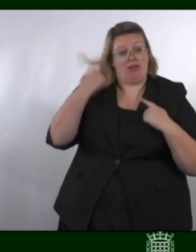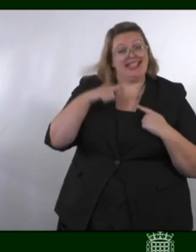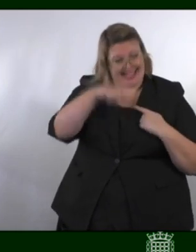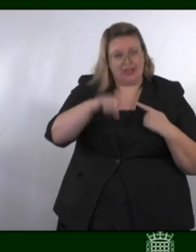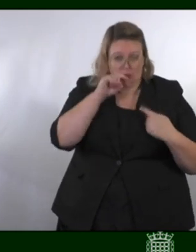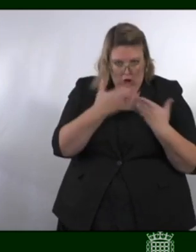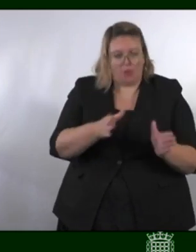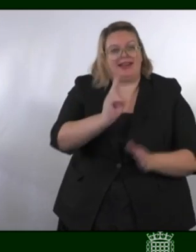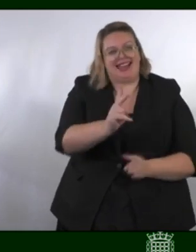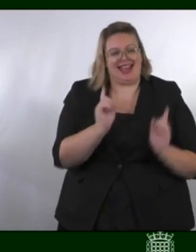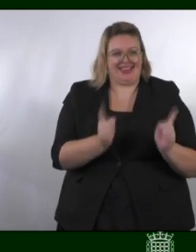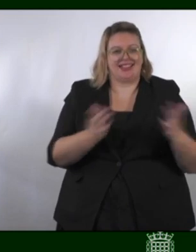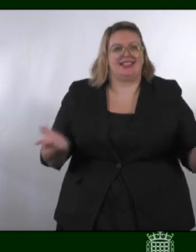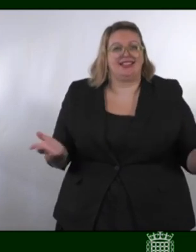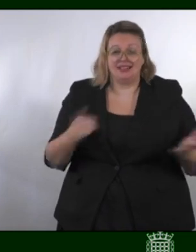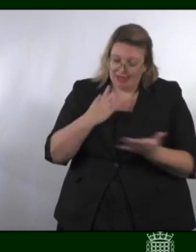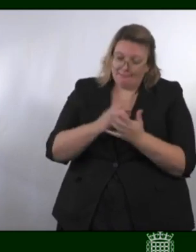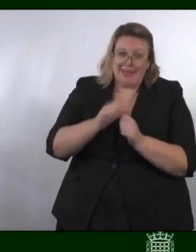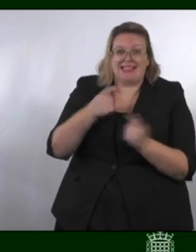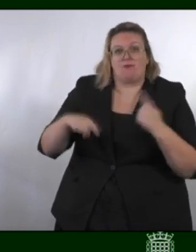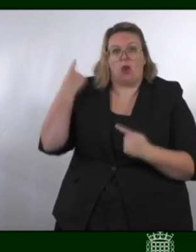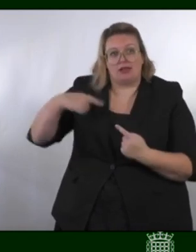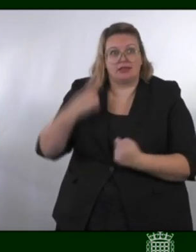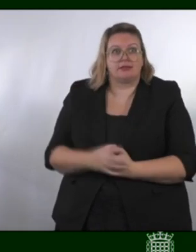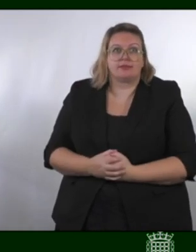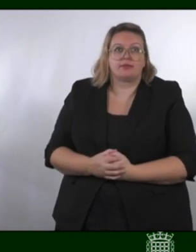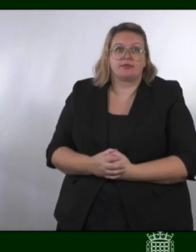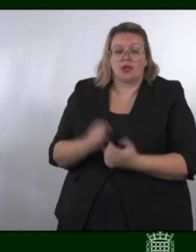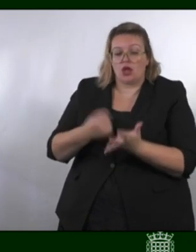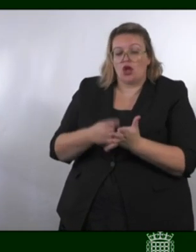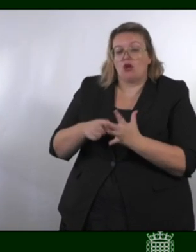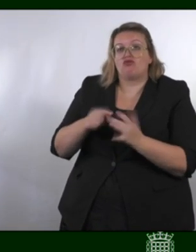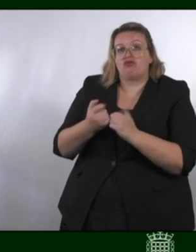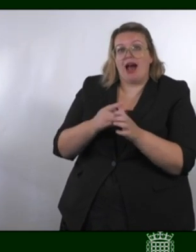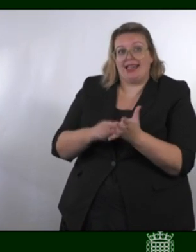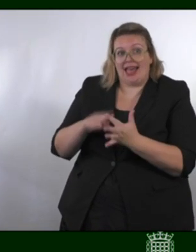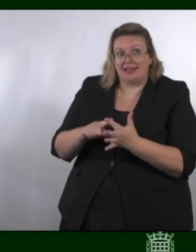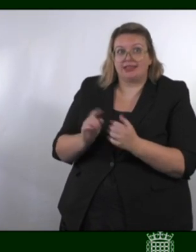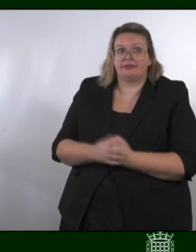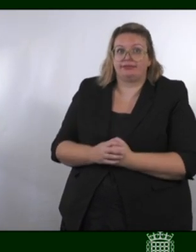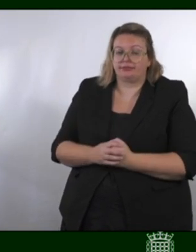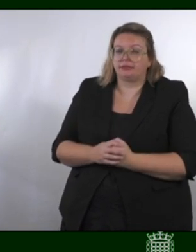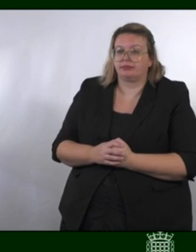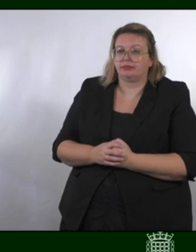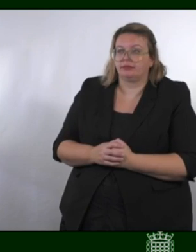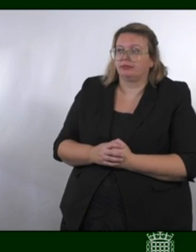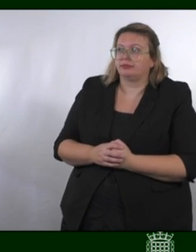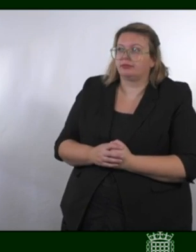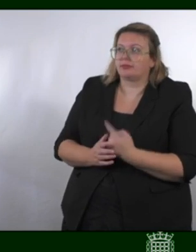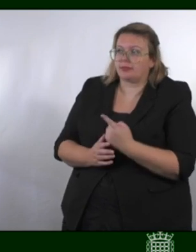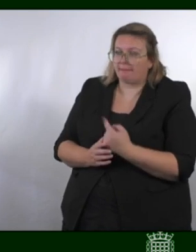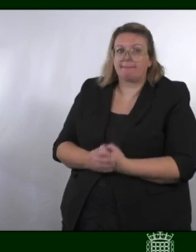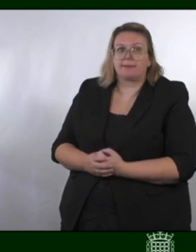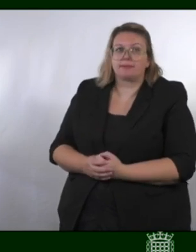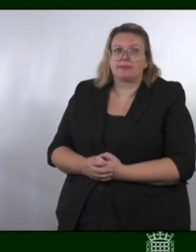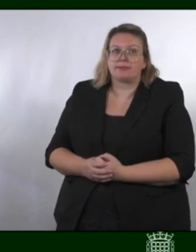thing. That is the best thing possible. Let's head to Reigate with Crispin Blunt. Crispin Blunt. Thank you, Mr. Speaker. As